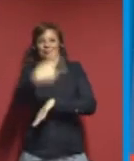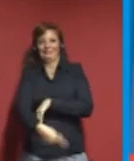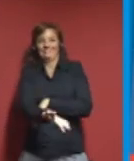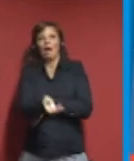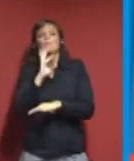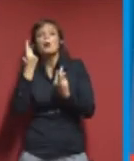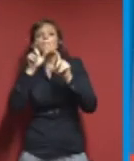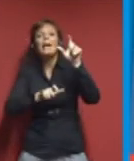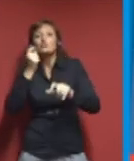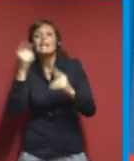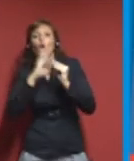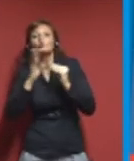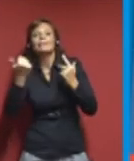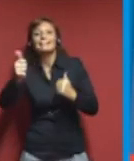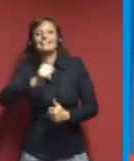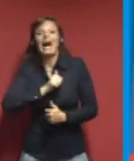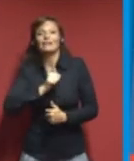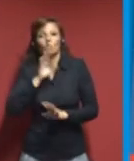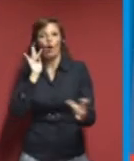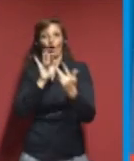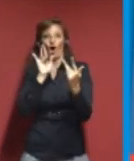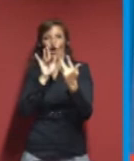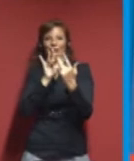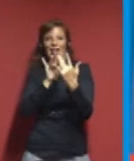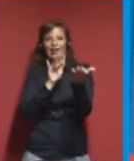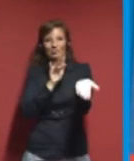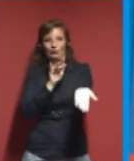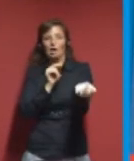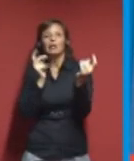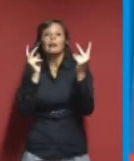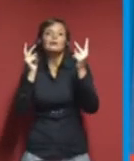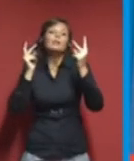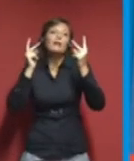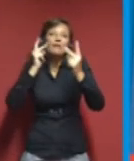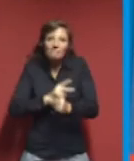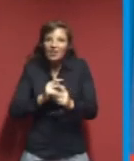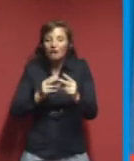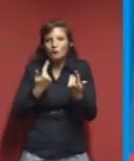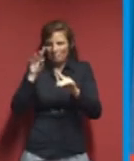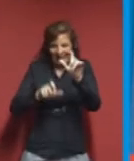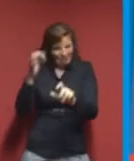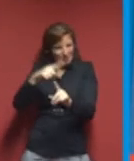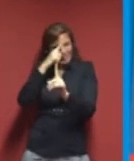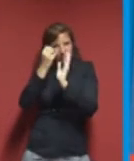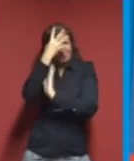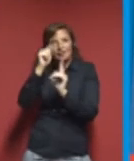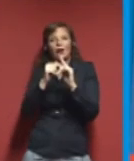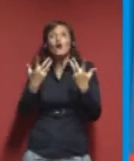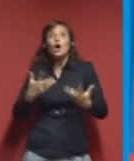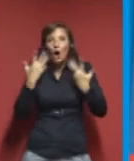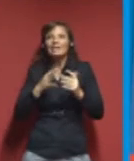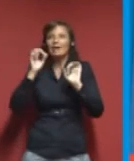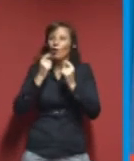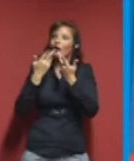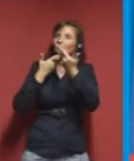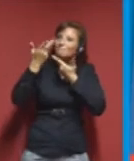can you find out about them, they are more than likely very happy to talk to you about it, show you how they built